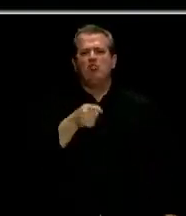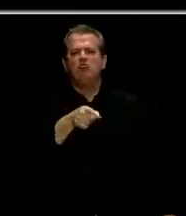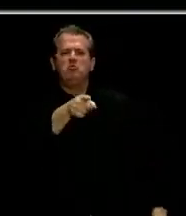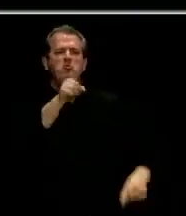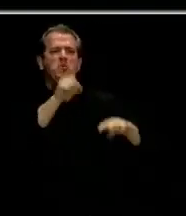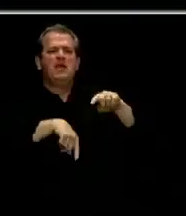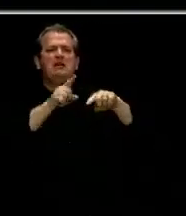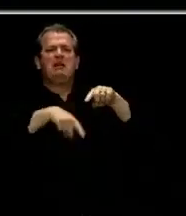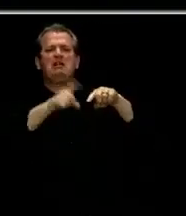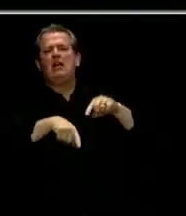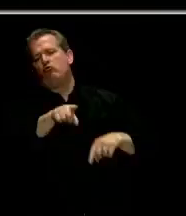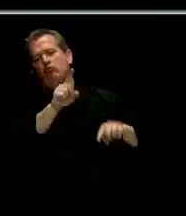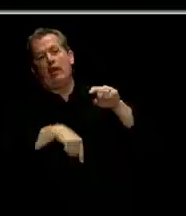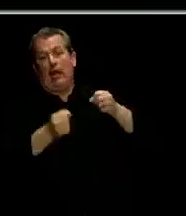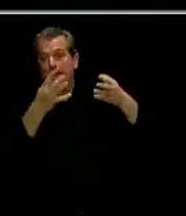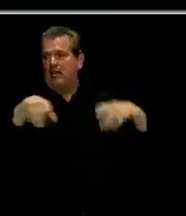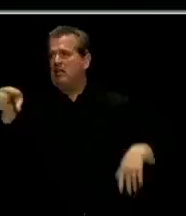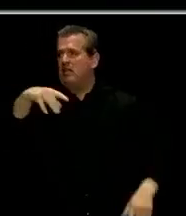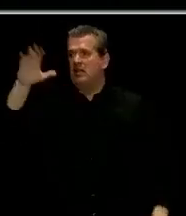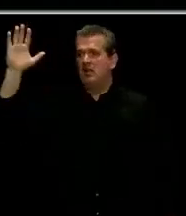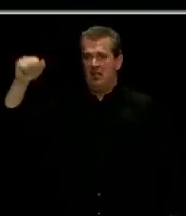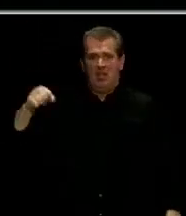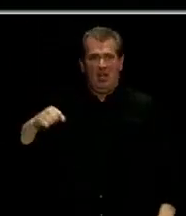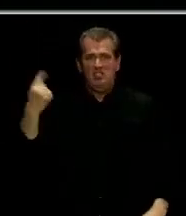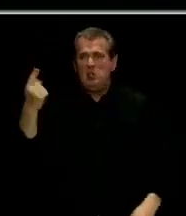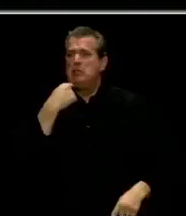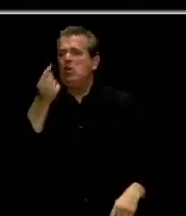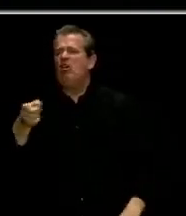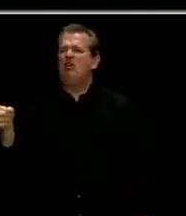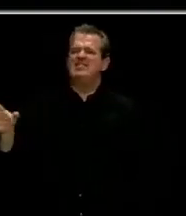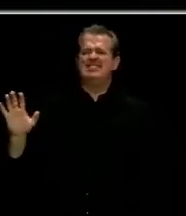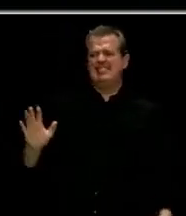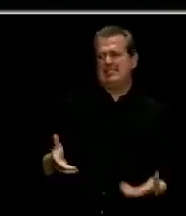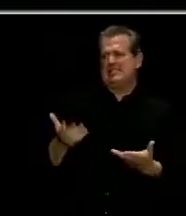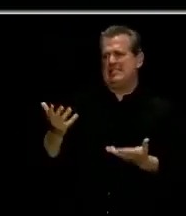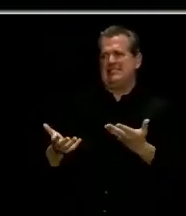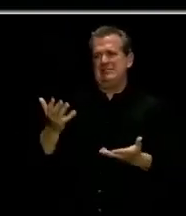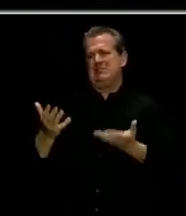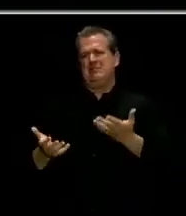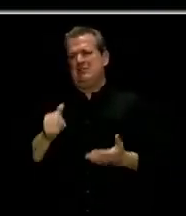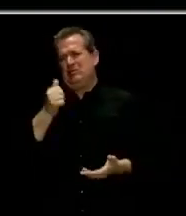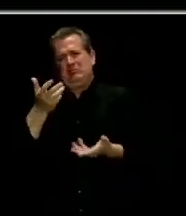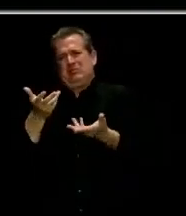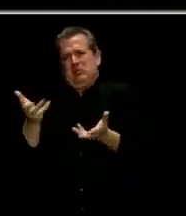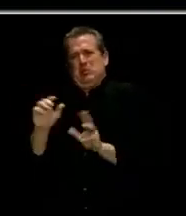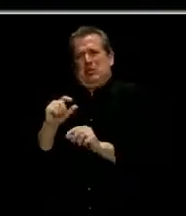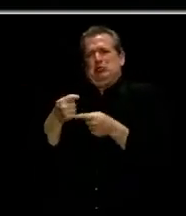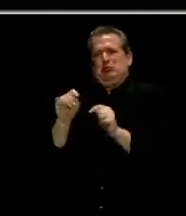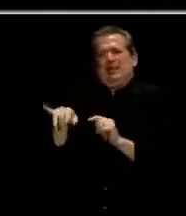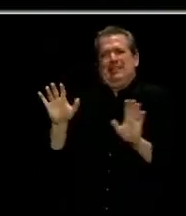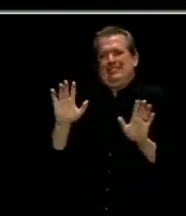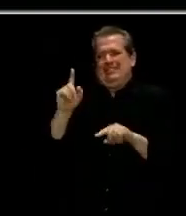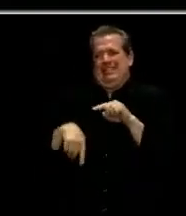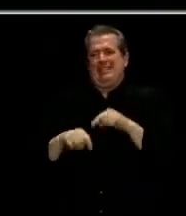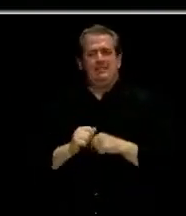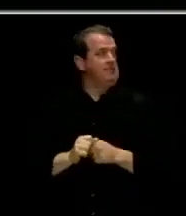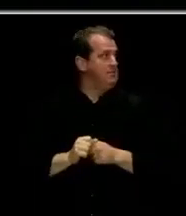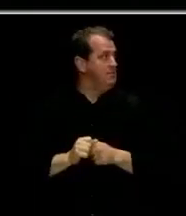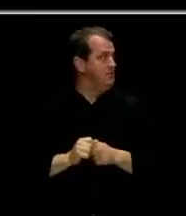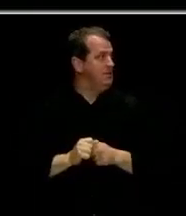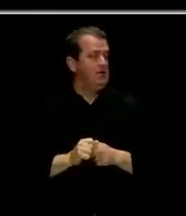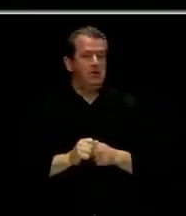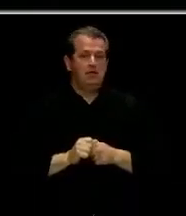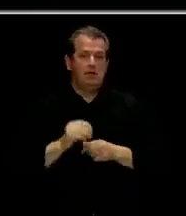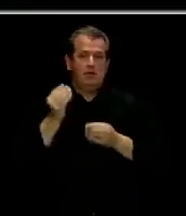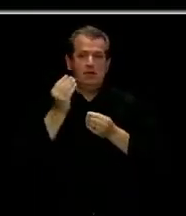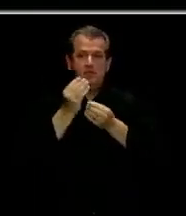something? Have you been told that? Has someone told you, you might not want to try that? You have? Well, let me